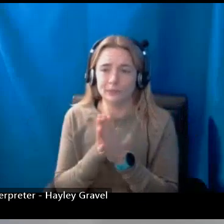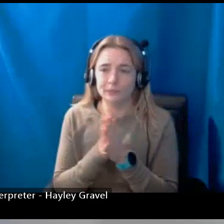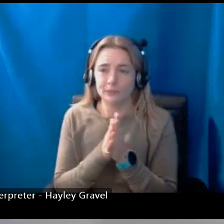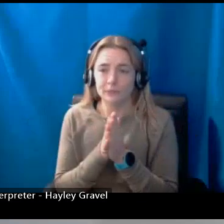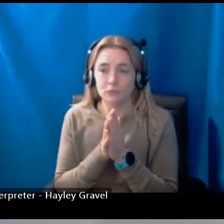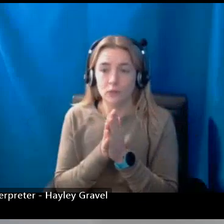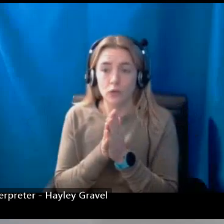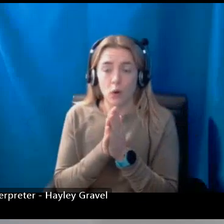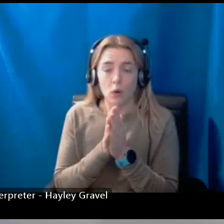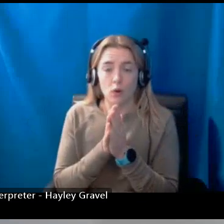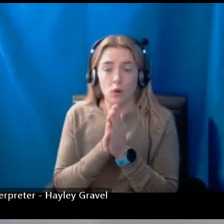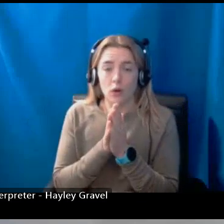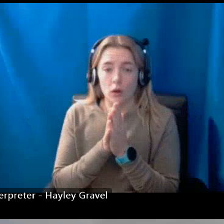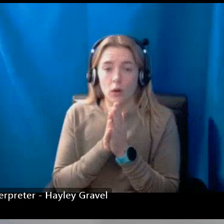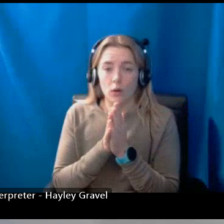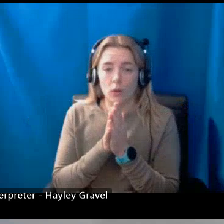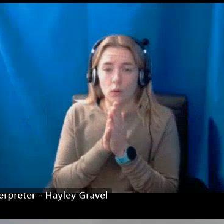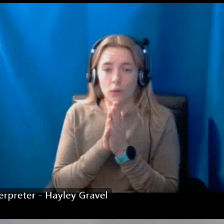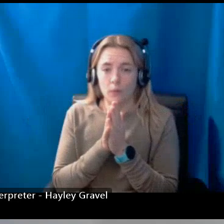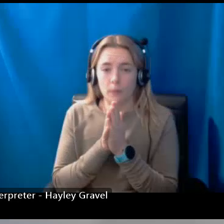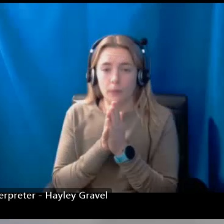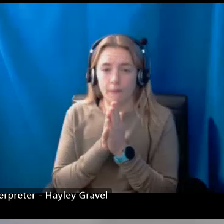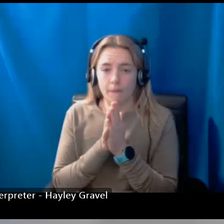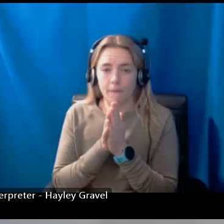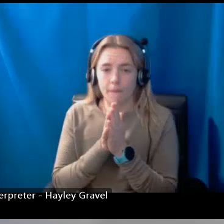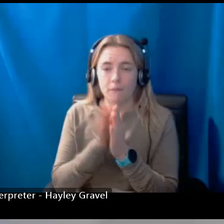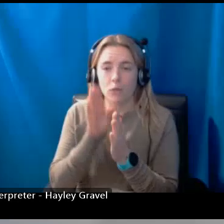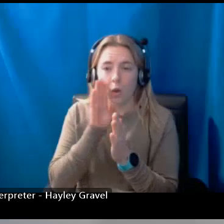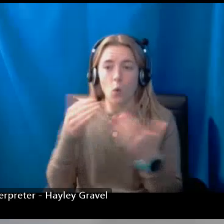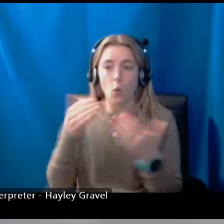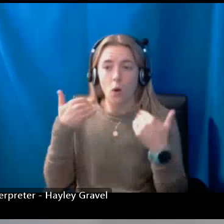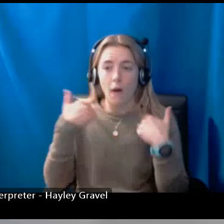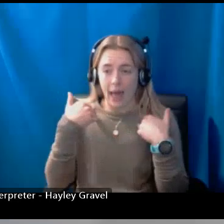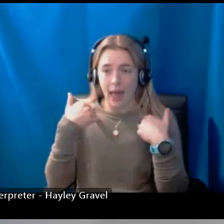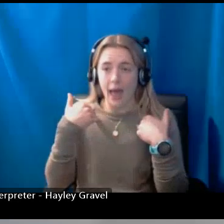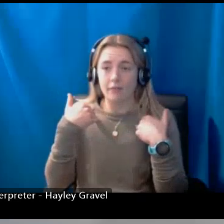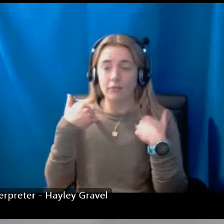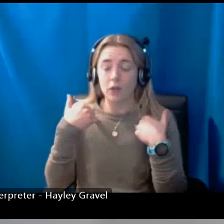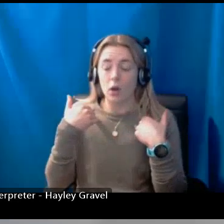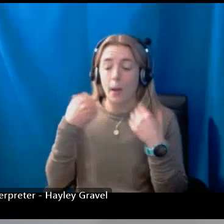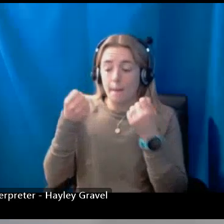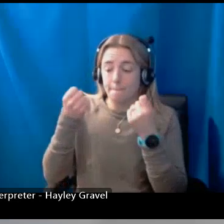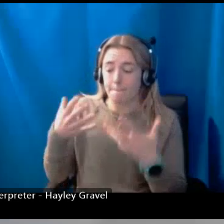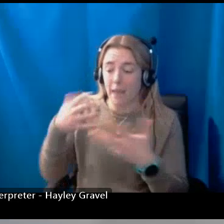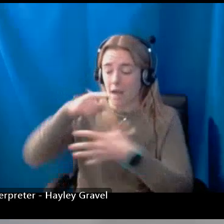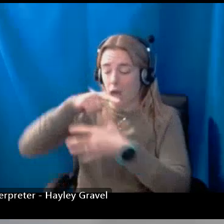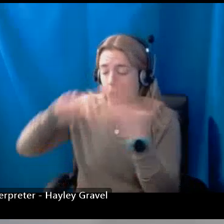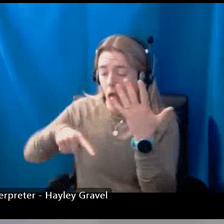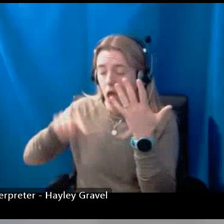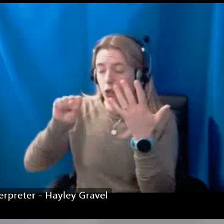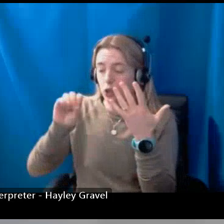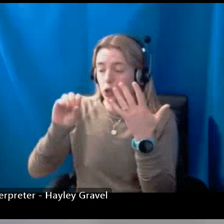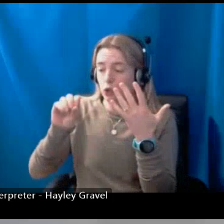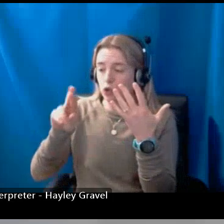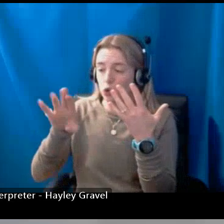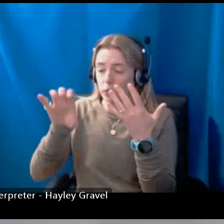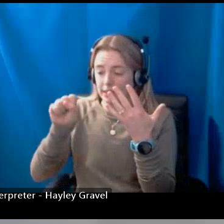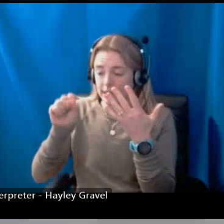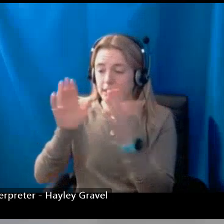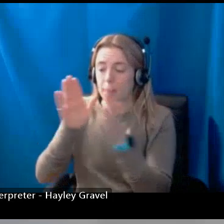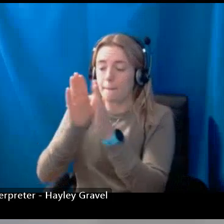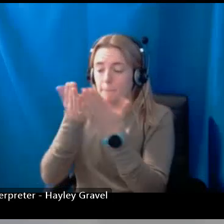You're going to have all of the different sources, but you're going to have to compartmentalize those sources and create headings that